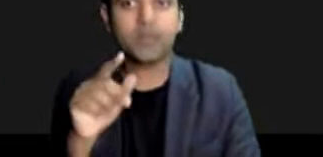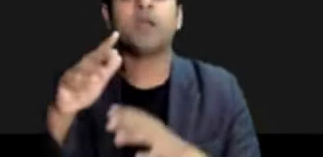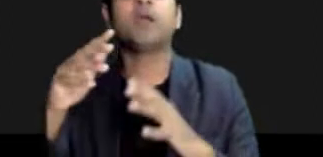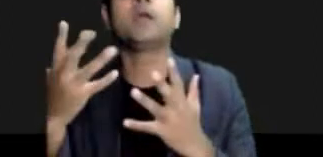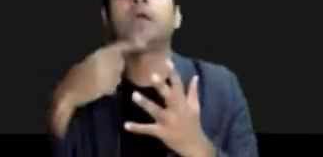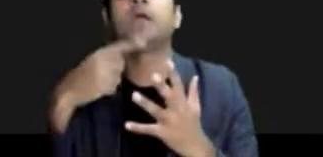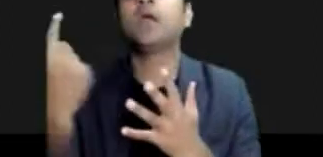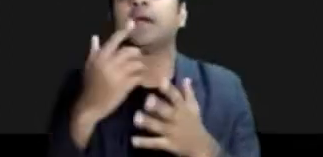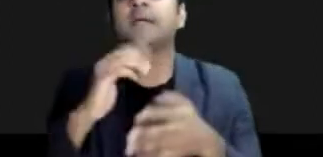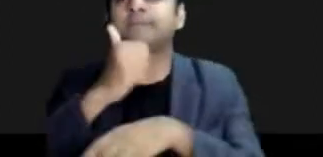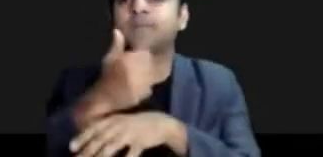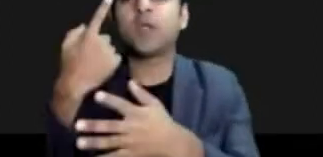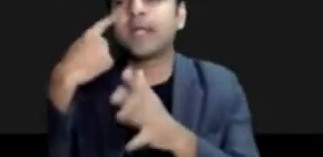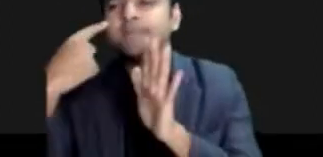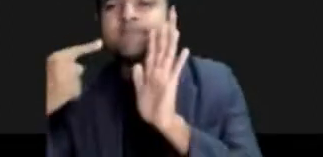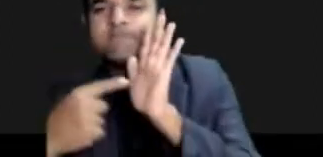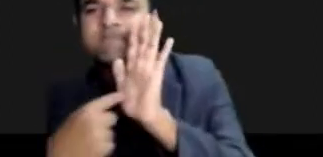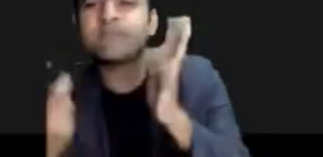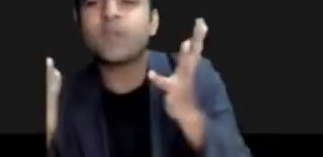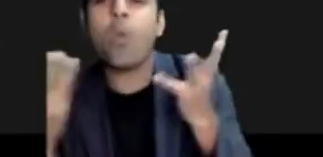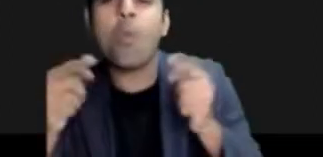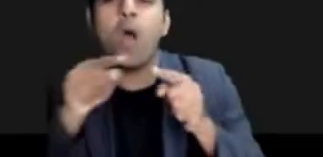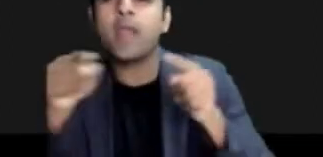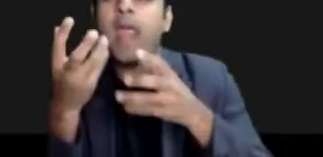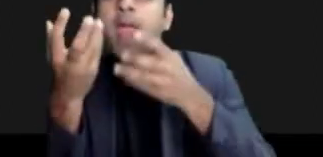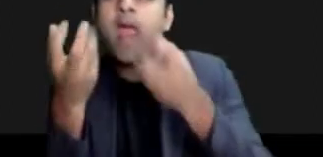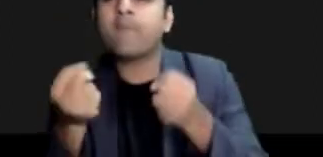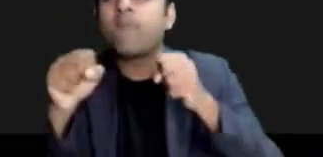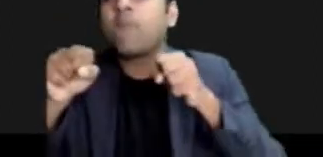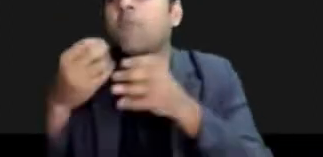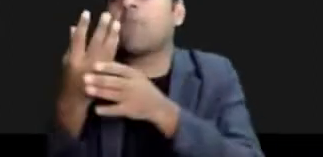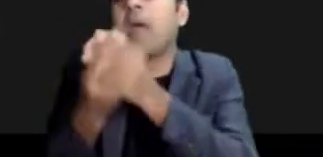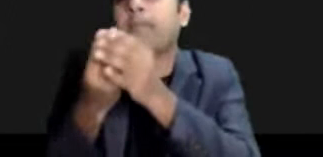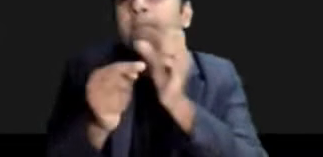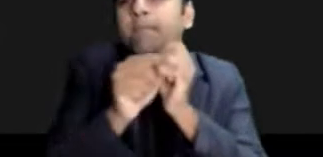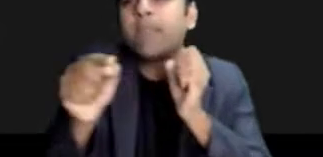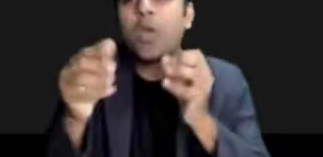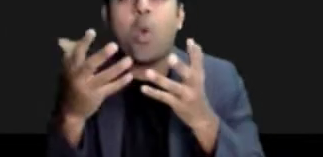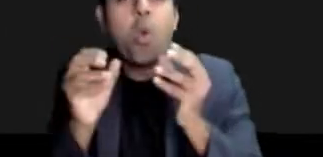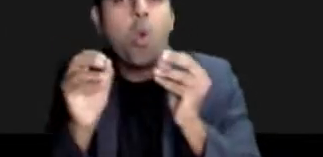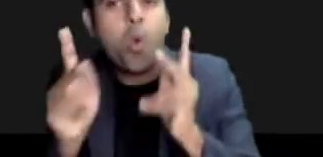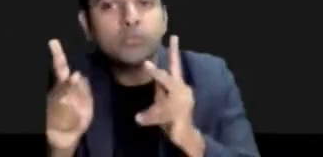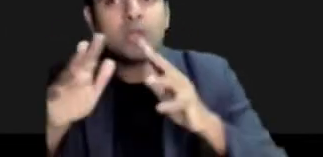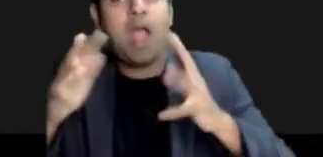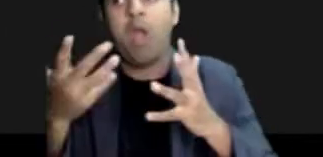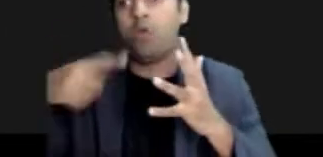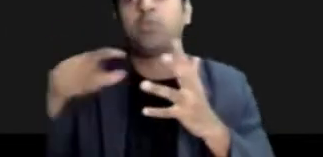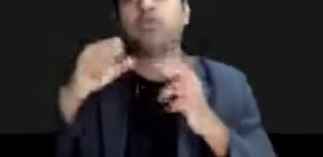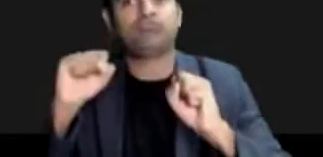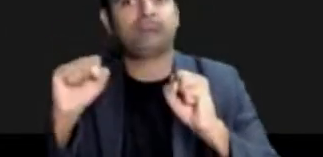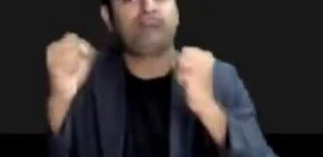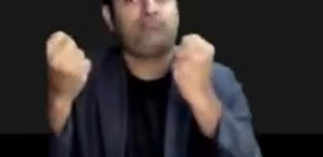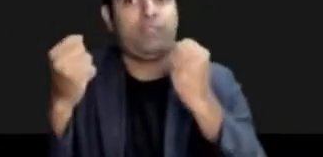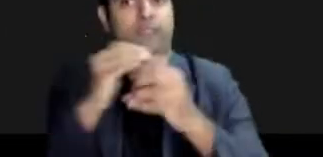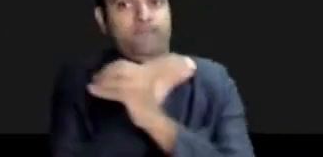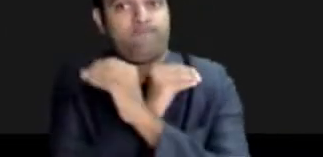engagement of organizations of persons with disability and the governments in DRR interventions, and to make recommendations